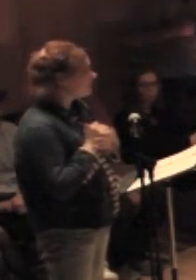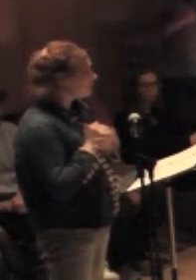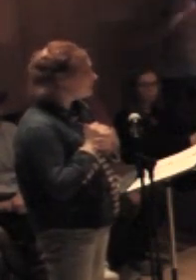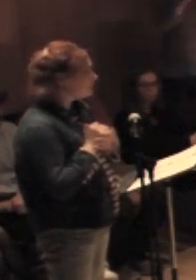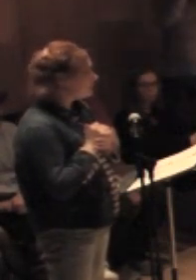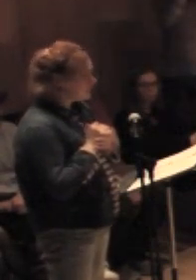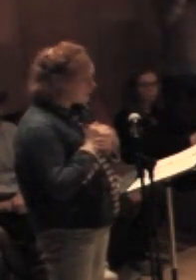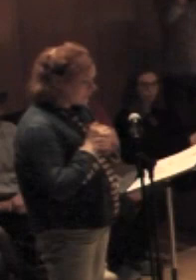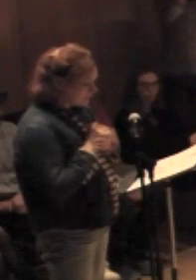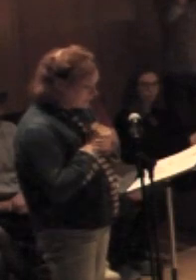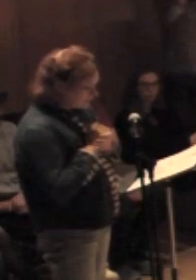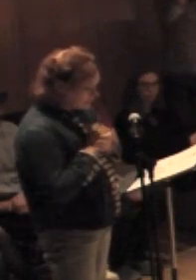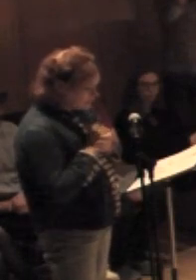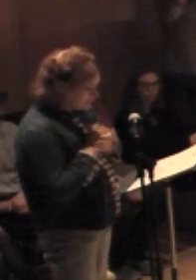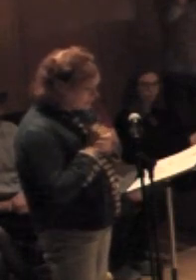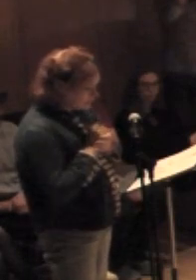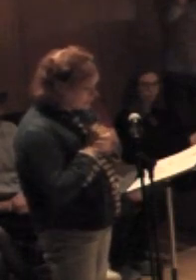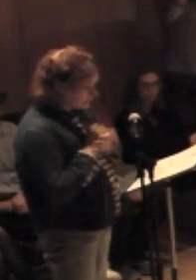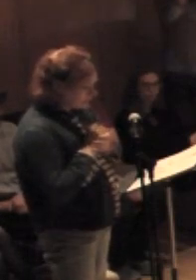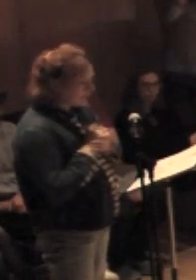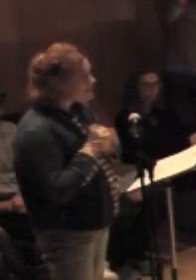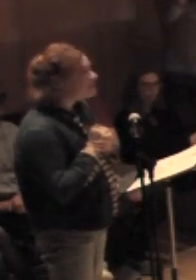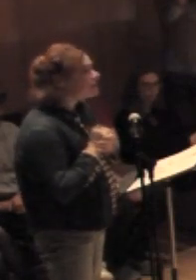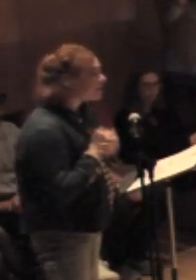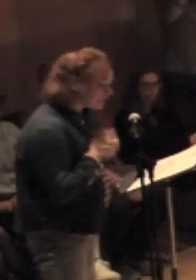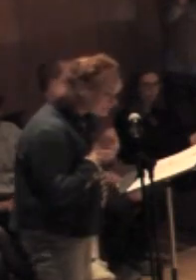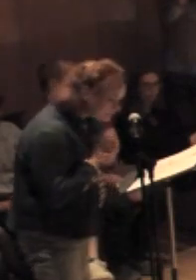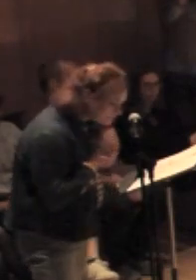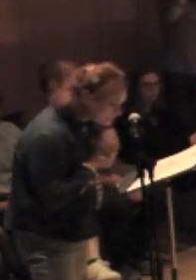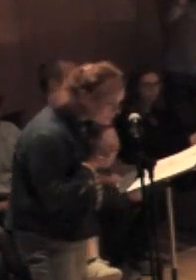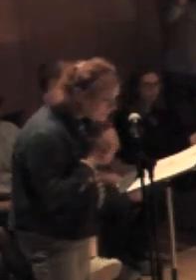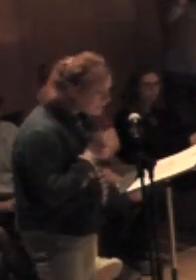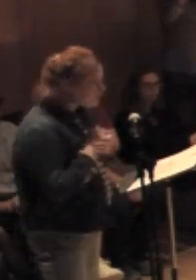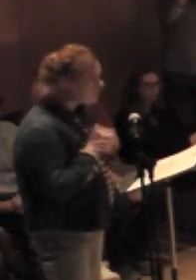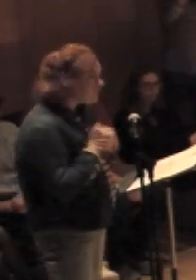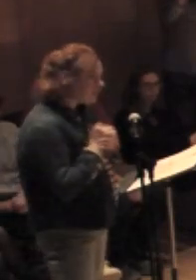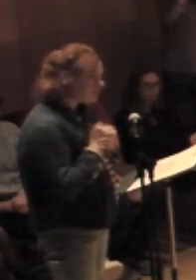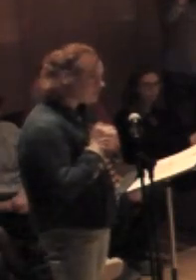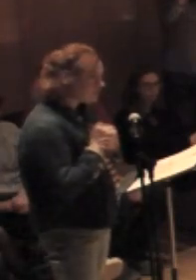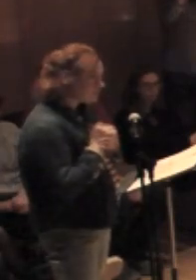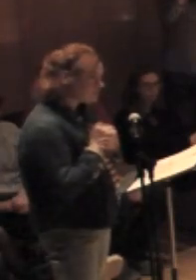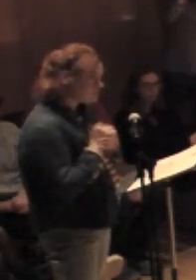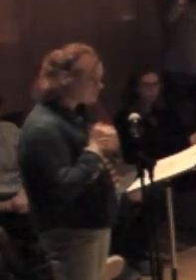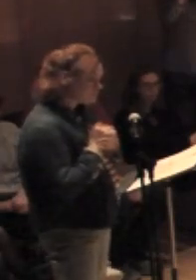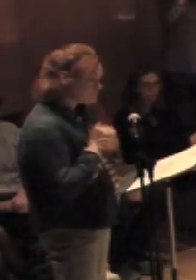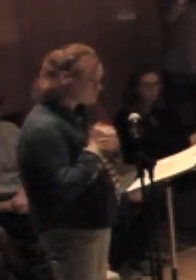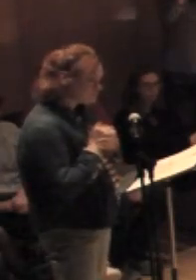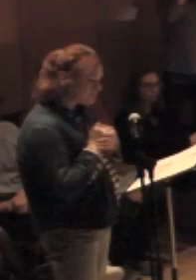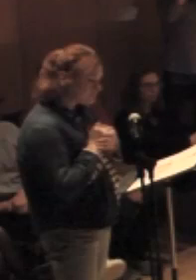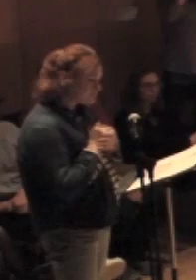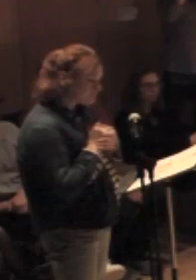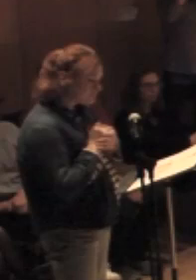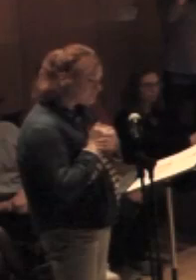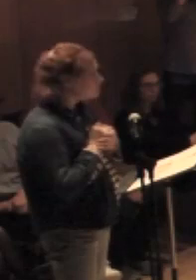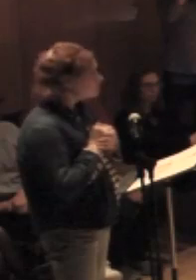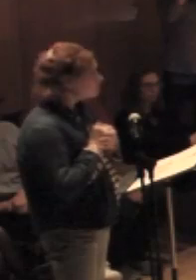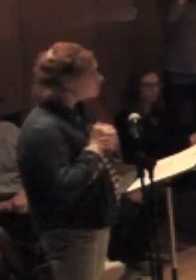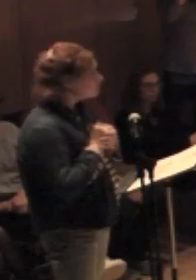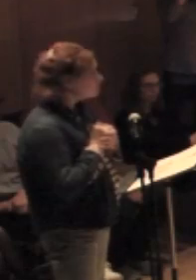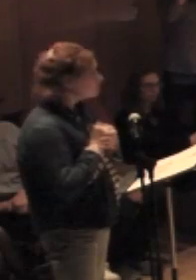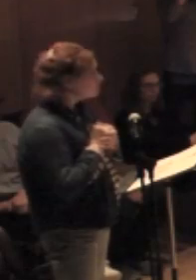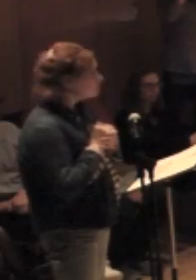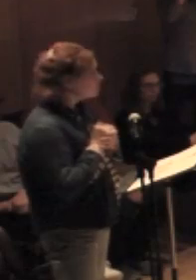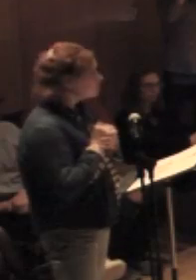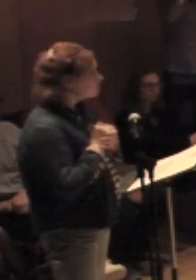something yeahuh say say what it is yeah where you been just out for a